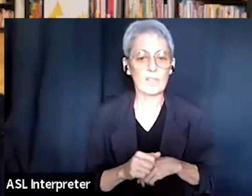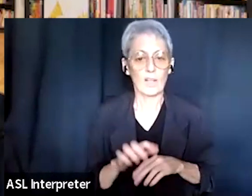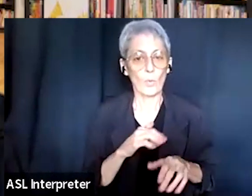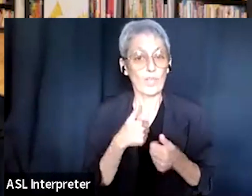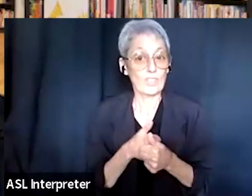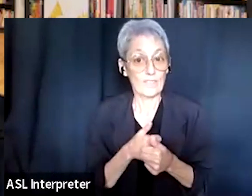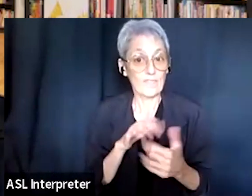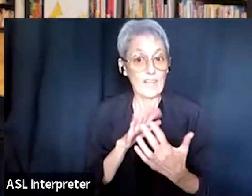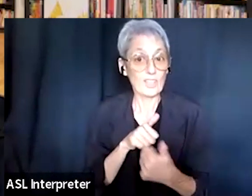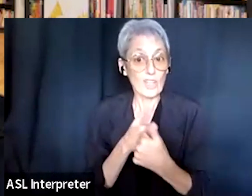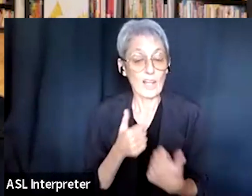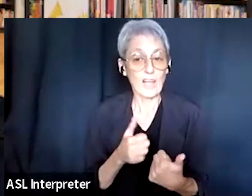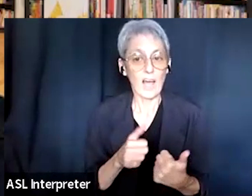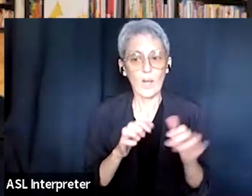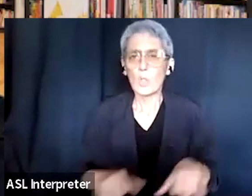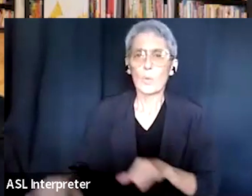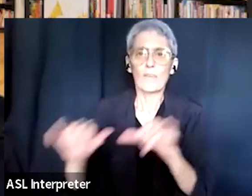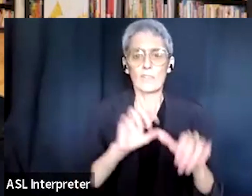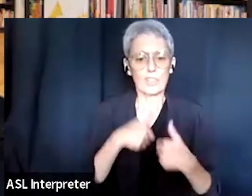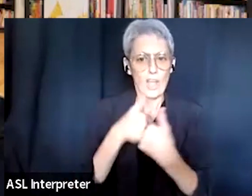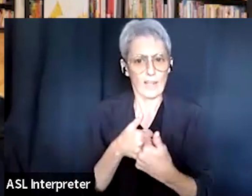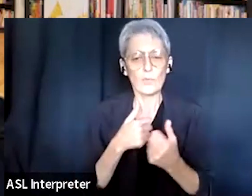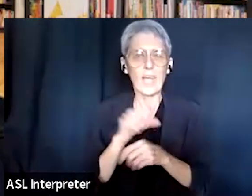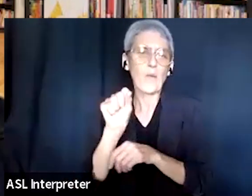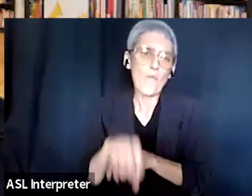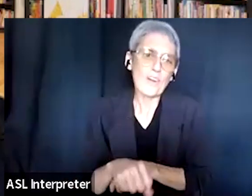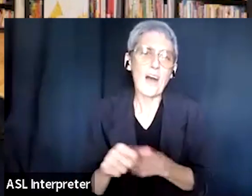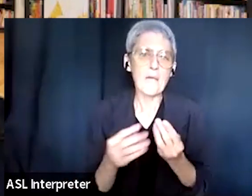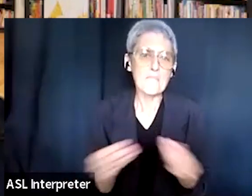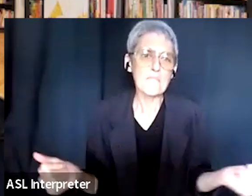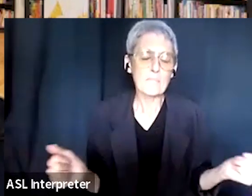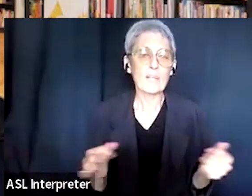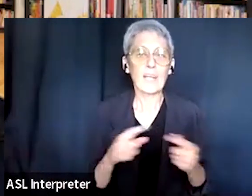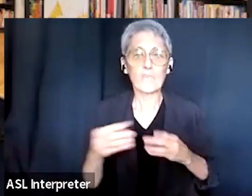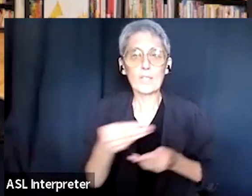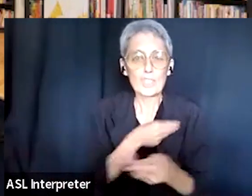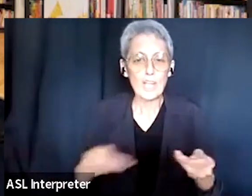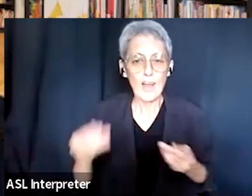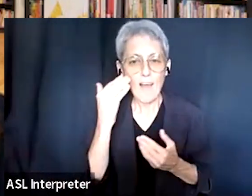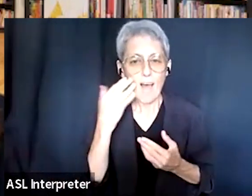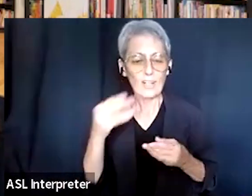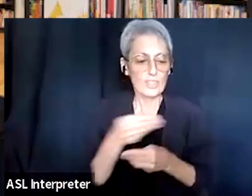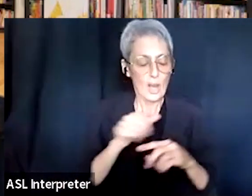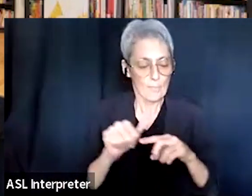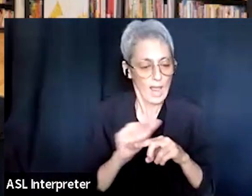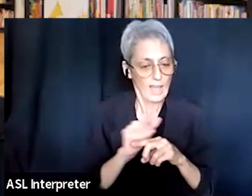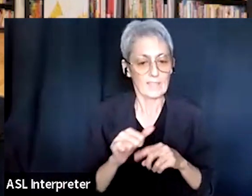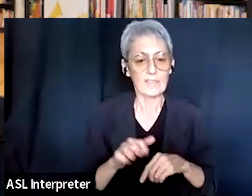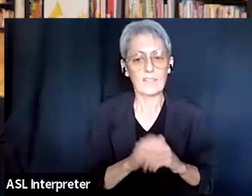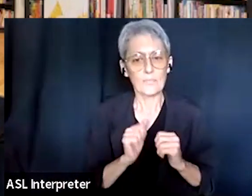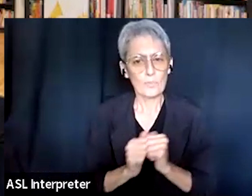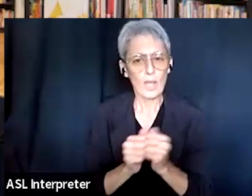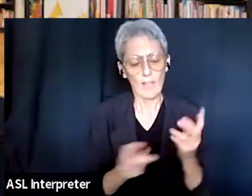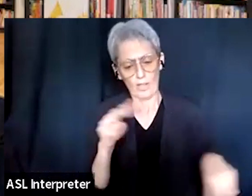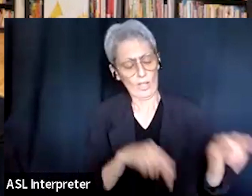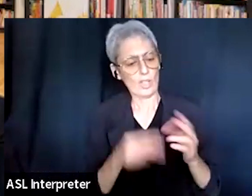challenges that we can overcome with the shared knowledge and the shared practices of what we're doing together to really look at what evidence is telling us,